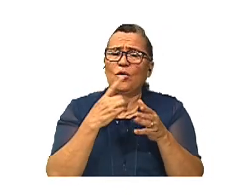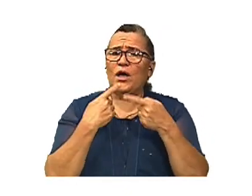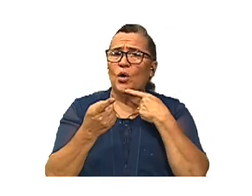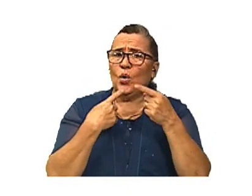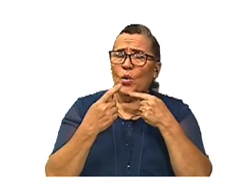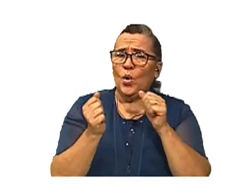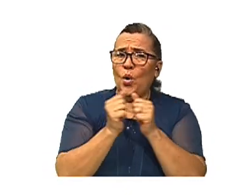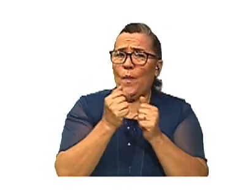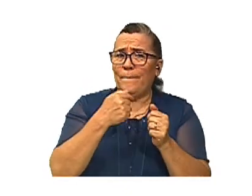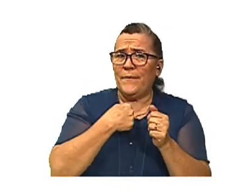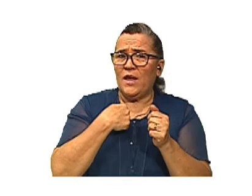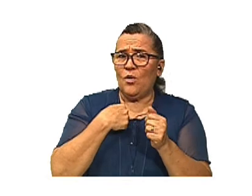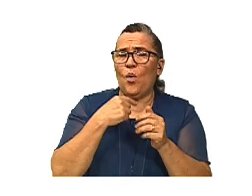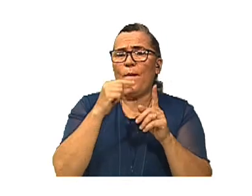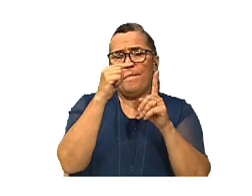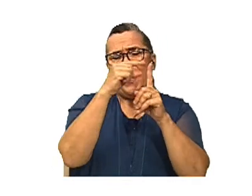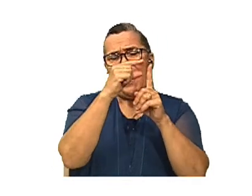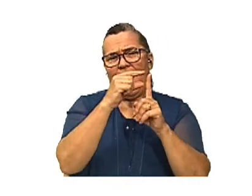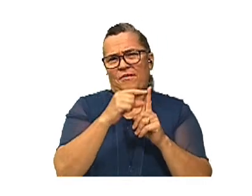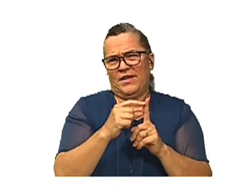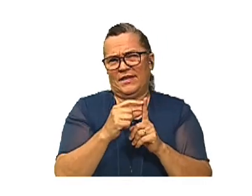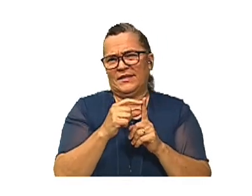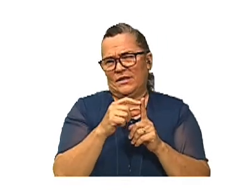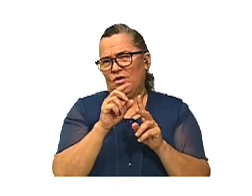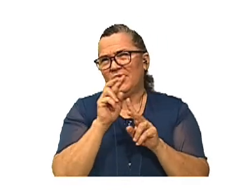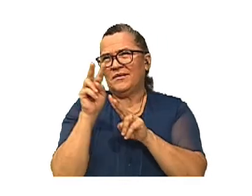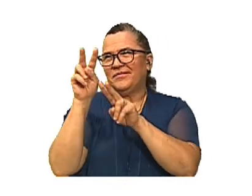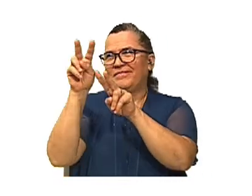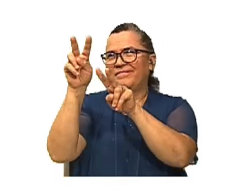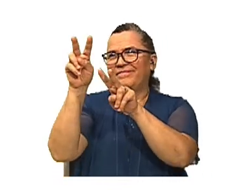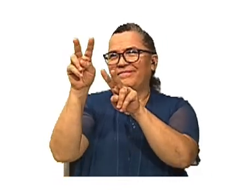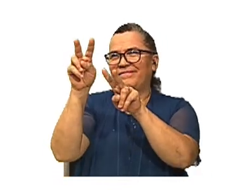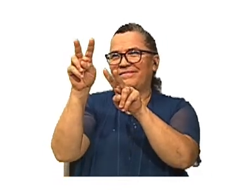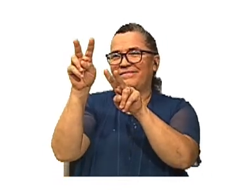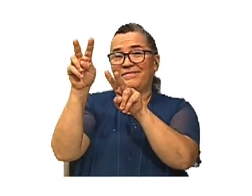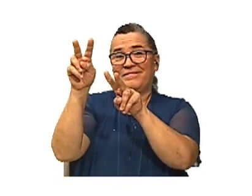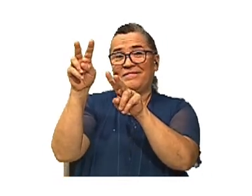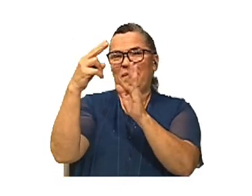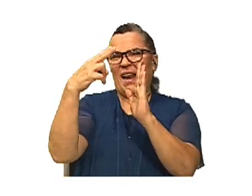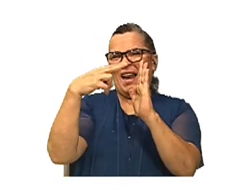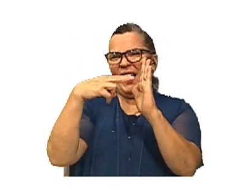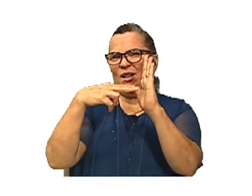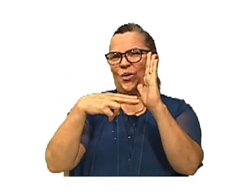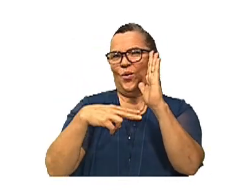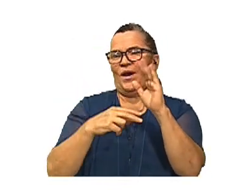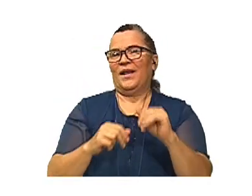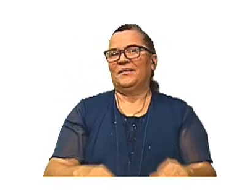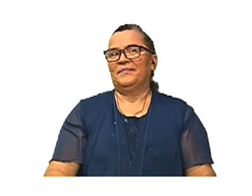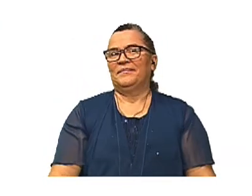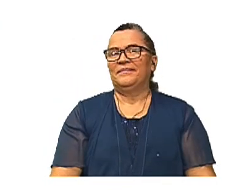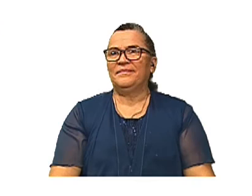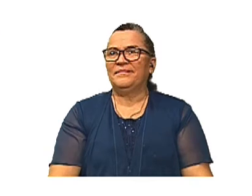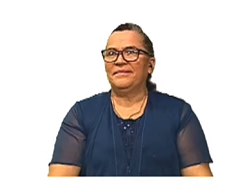me some words. So let's go to the reading.